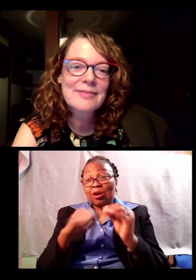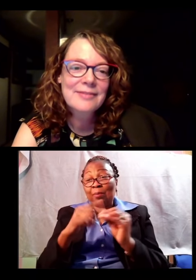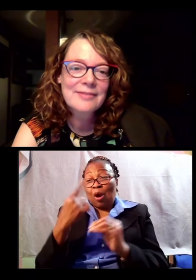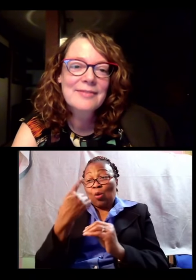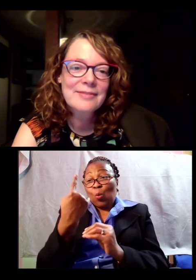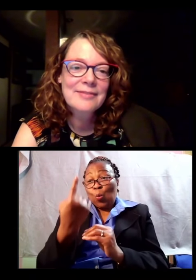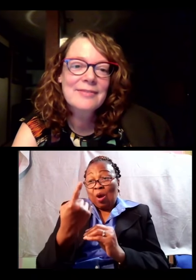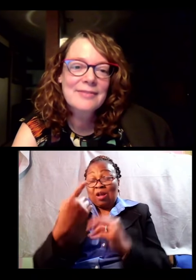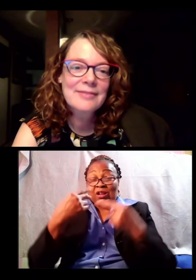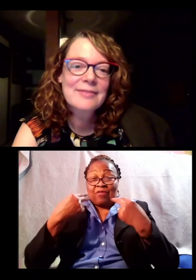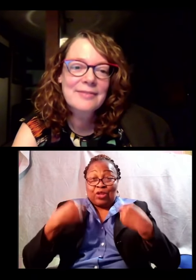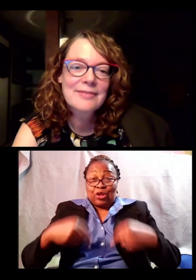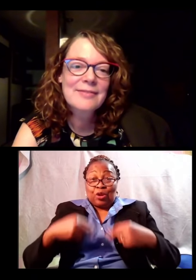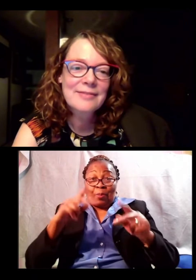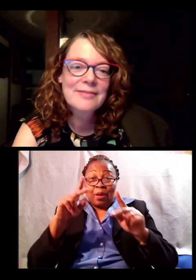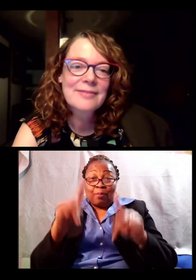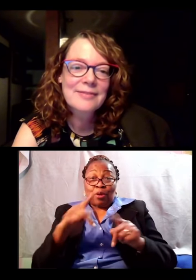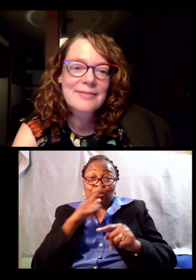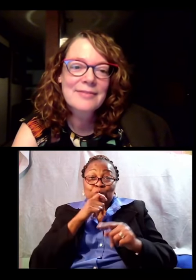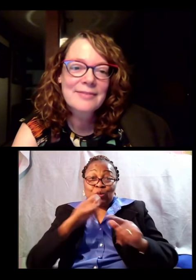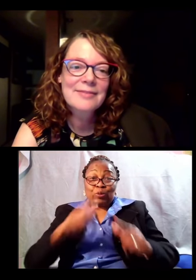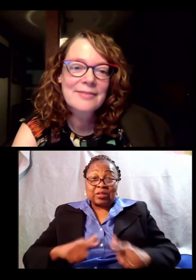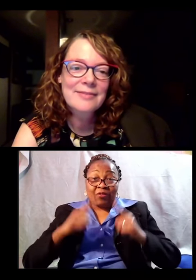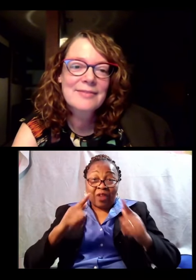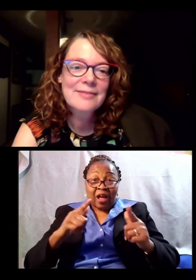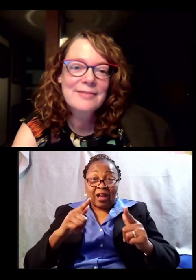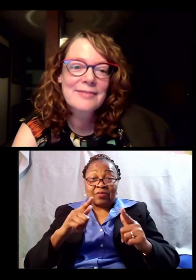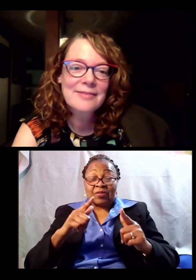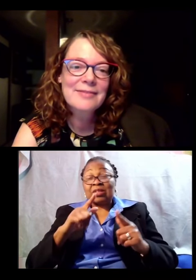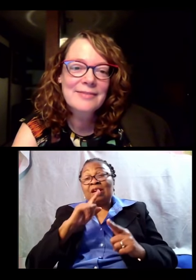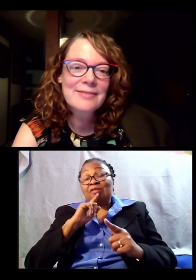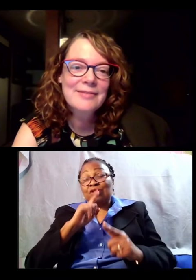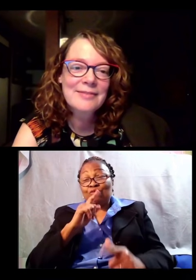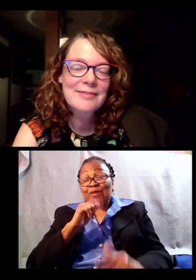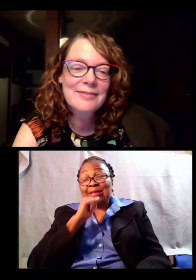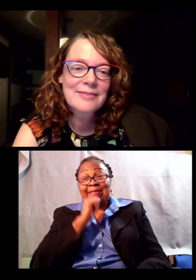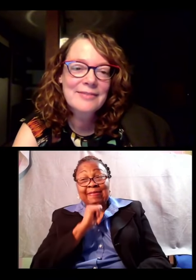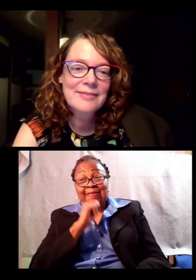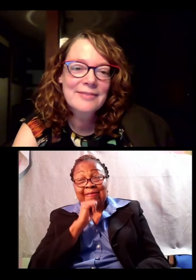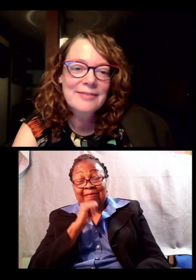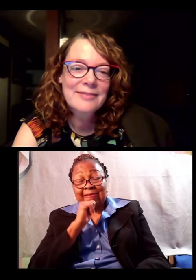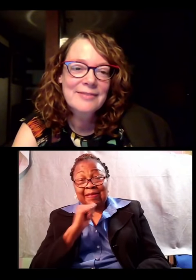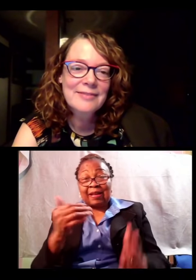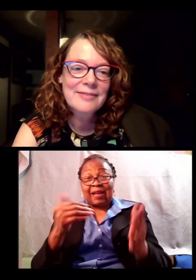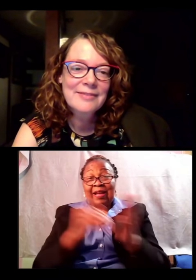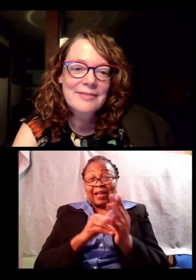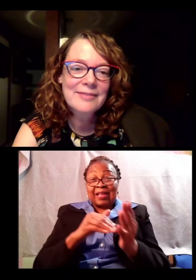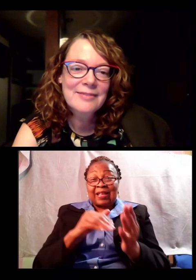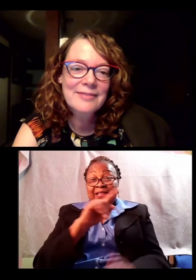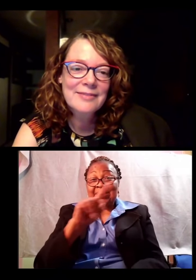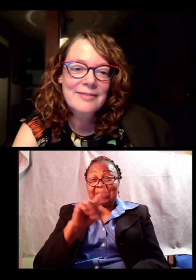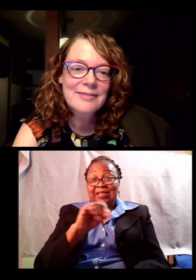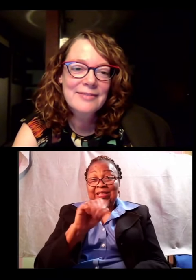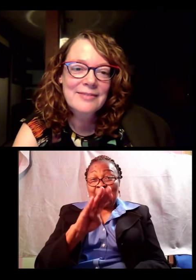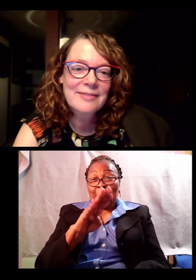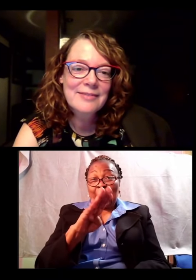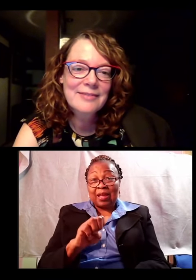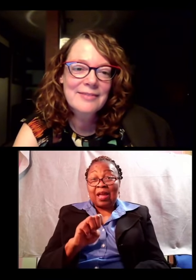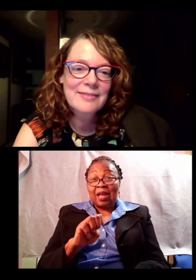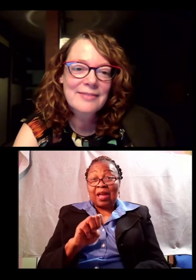in a couple of enclaves where they're holding out against the zombie hordes. And you've been sent out to gather things